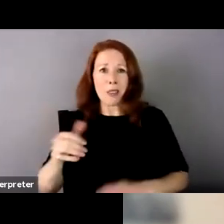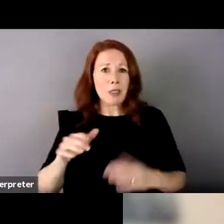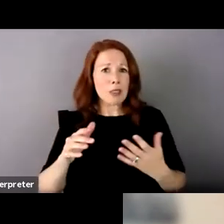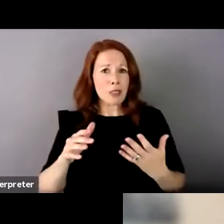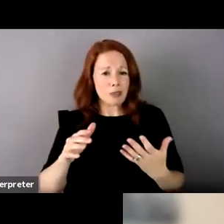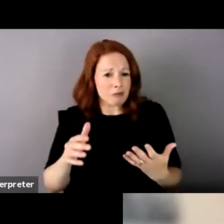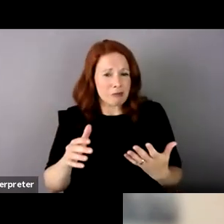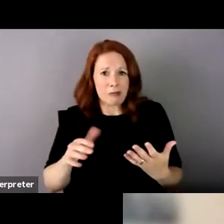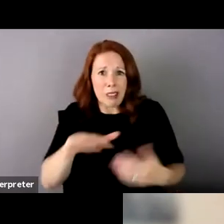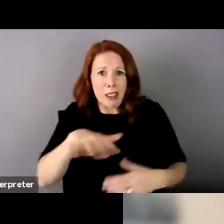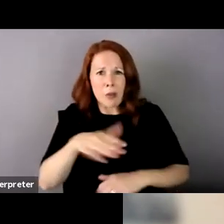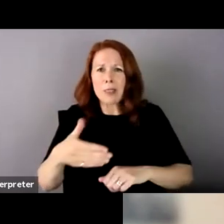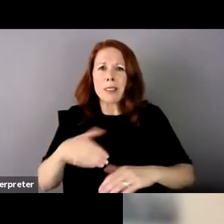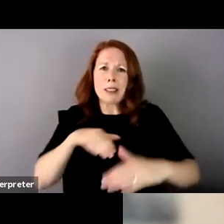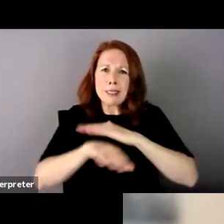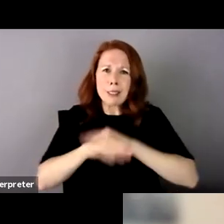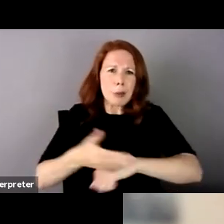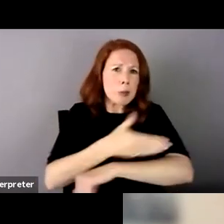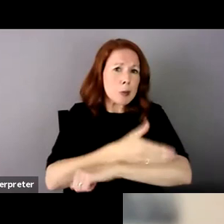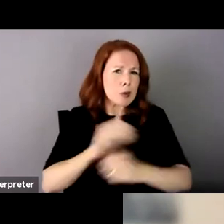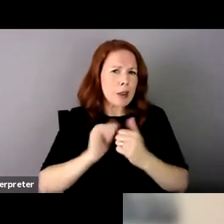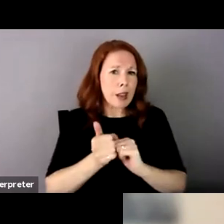the storybook idea.